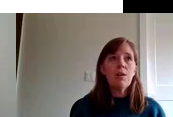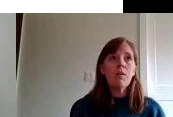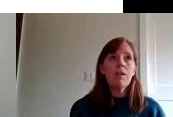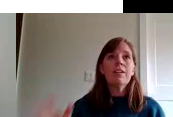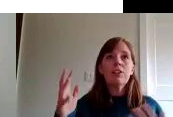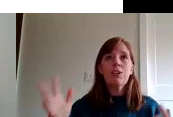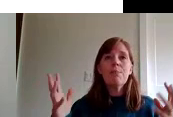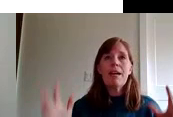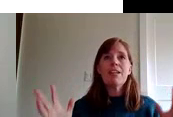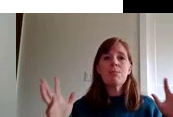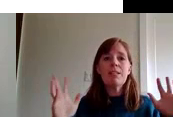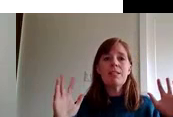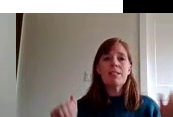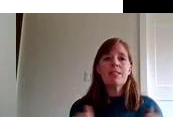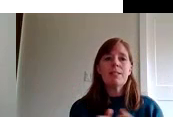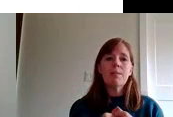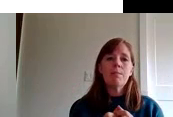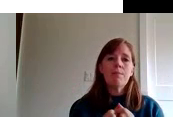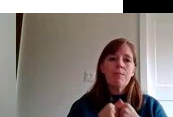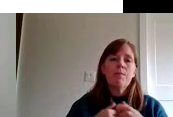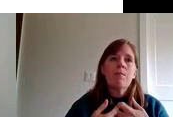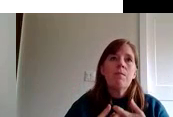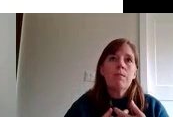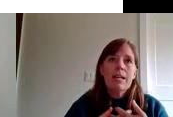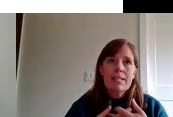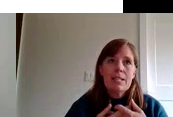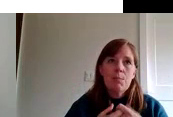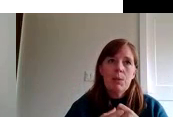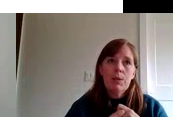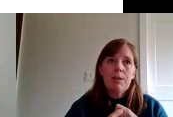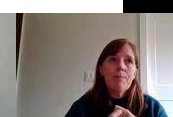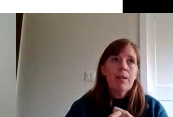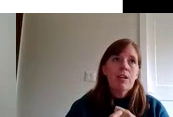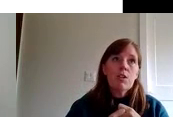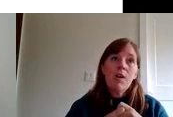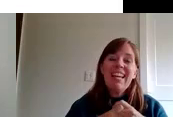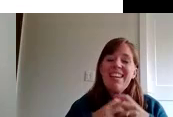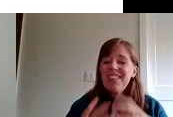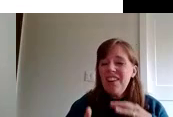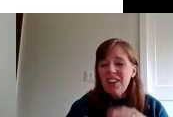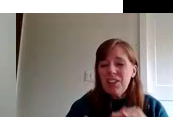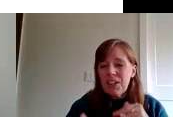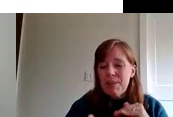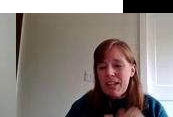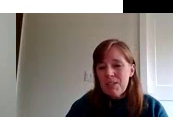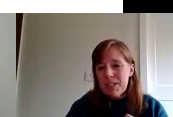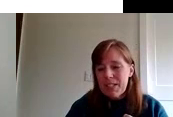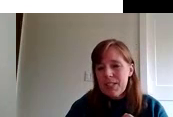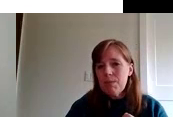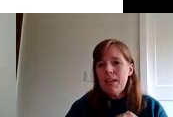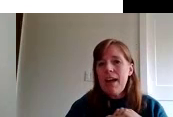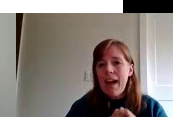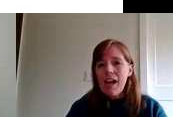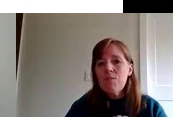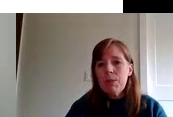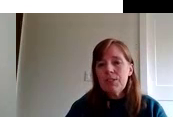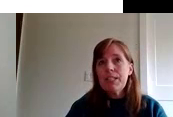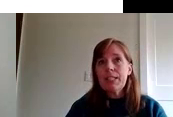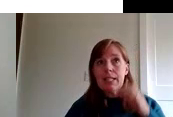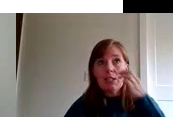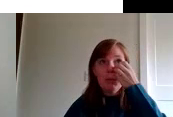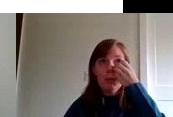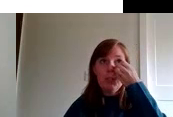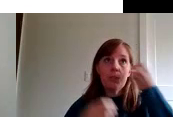Okay, so learning management system accessibility. So even our learning management systems